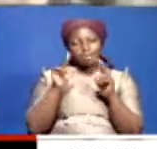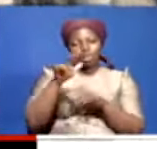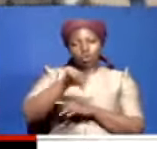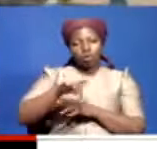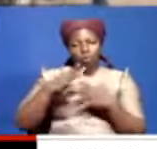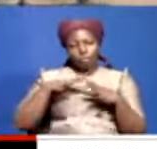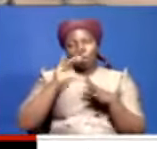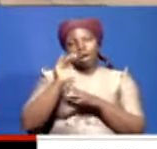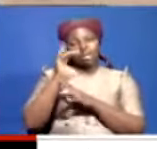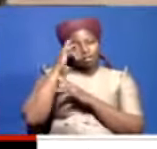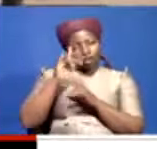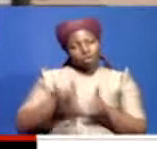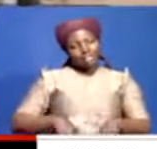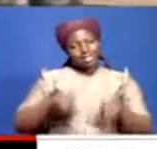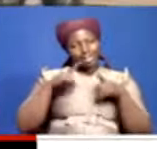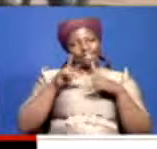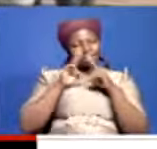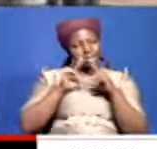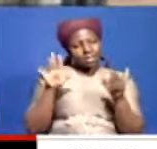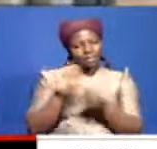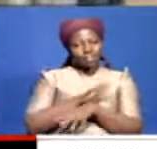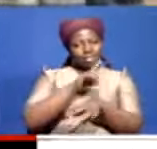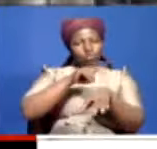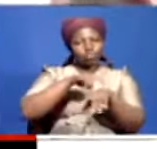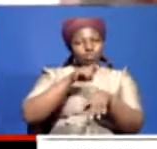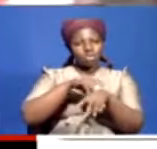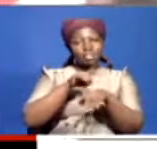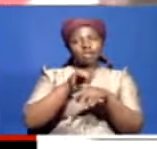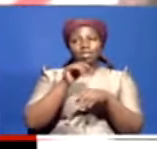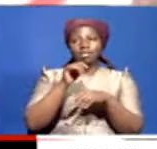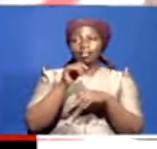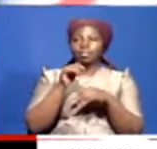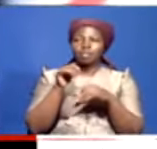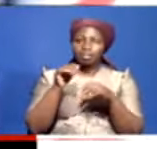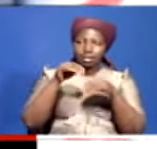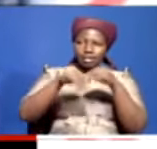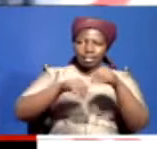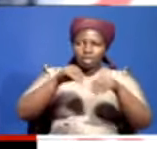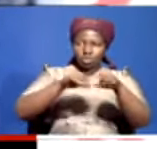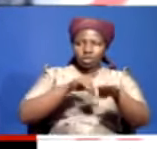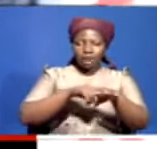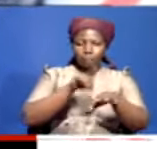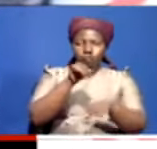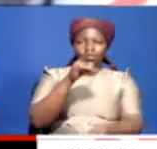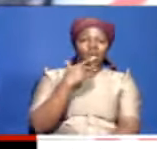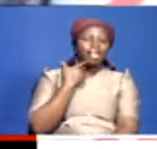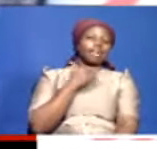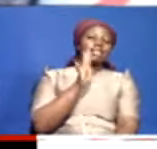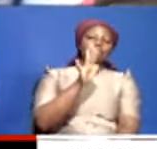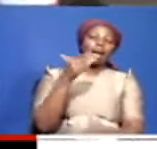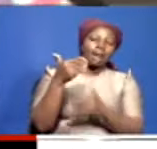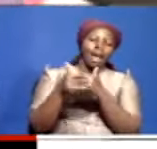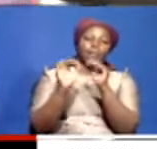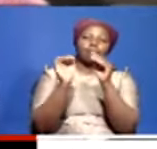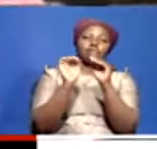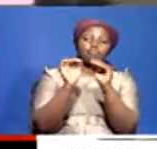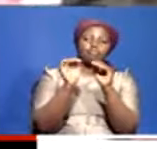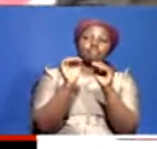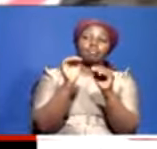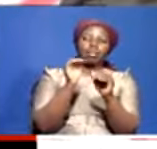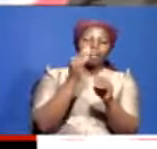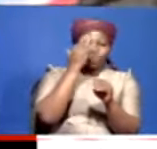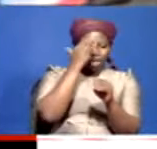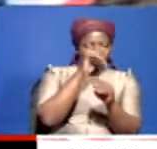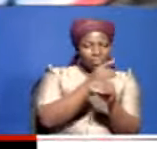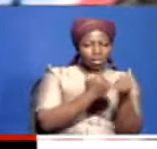peaceful coexistence during the electioneering period. Usichukie jirani yako kwa mrengo huu, wewe kwa